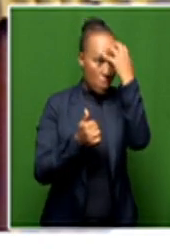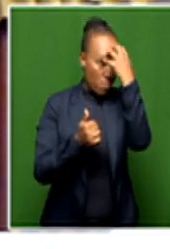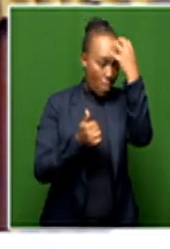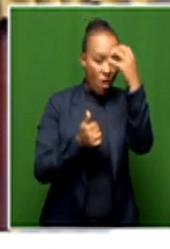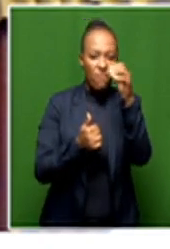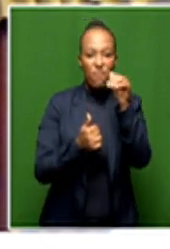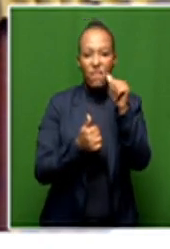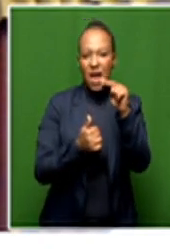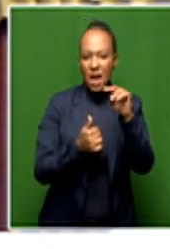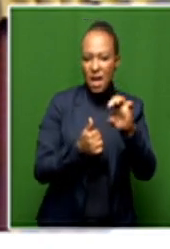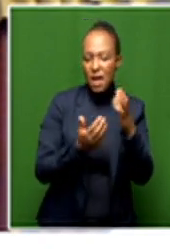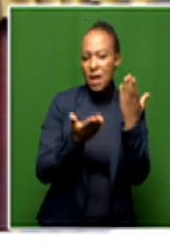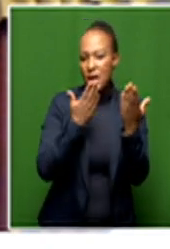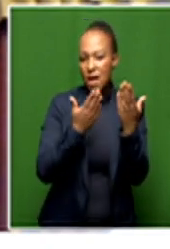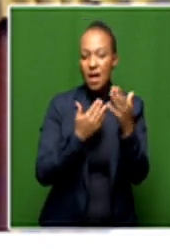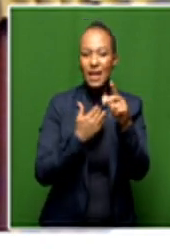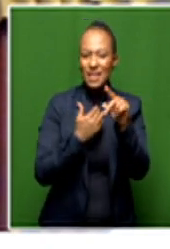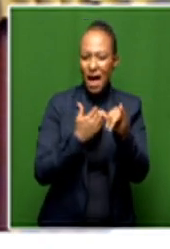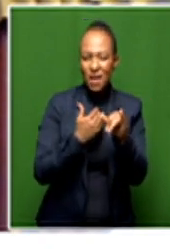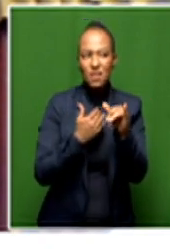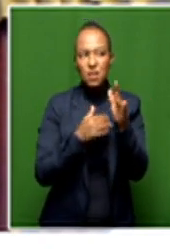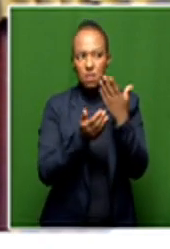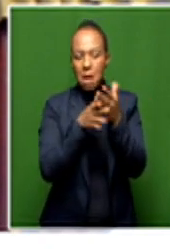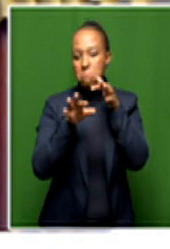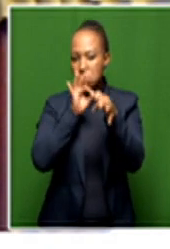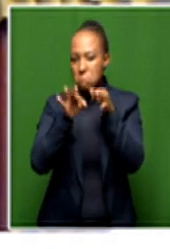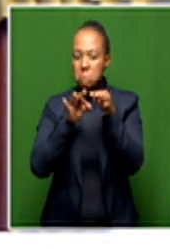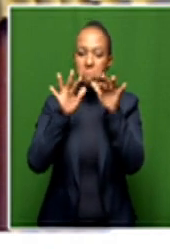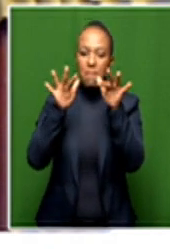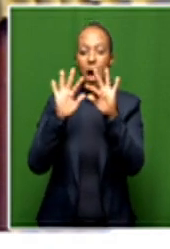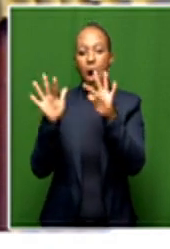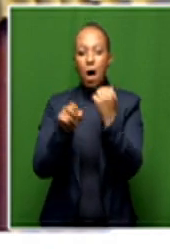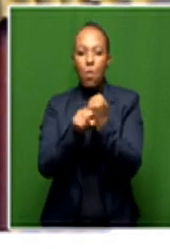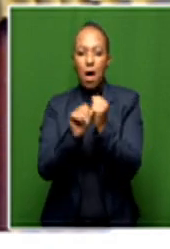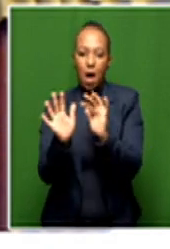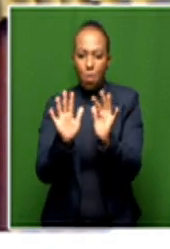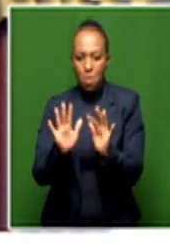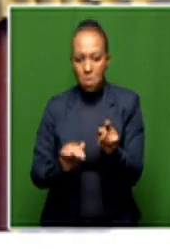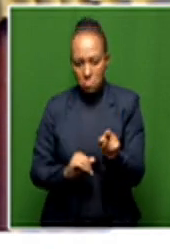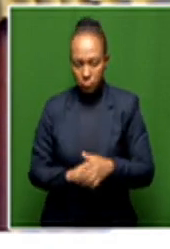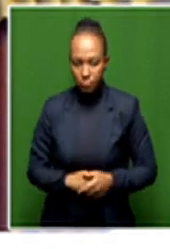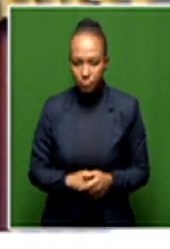Dye. Maybe get her on to explain to the public how this works. So